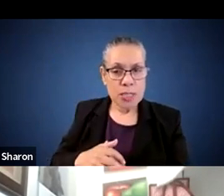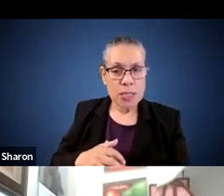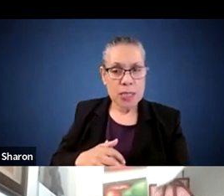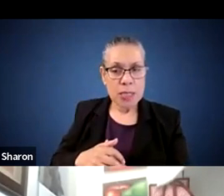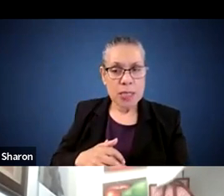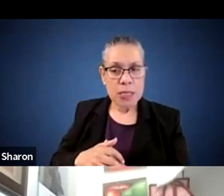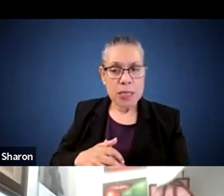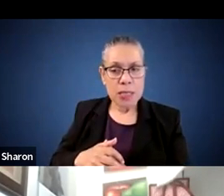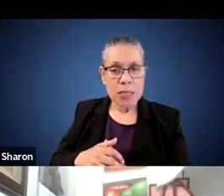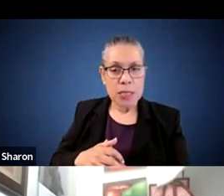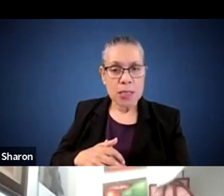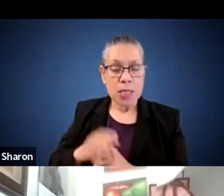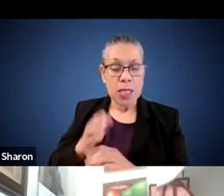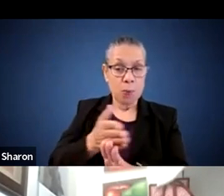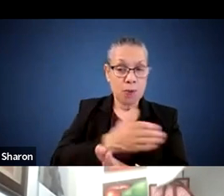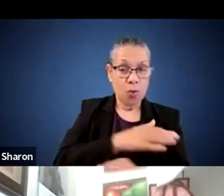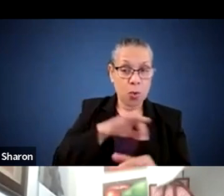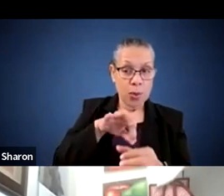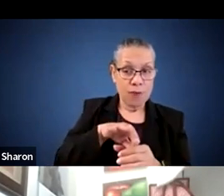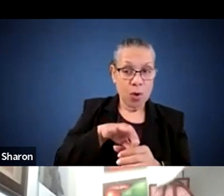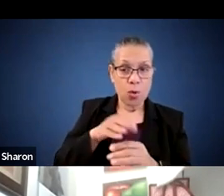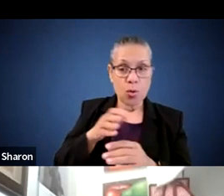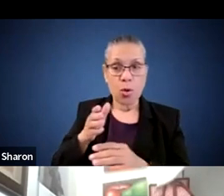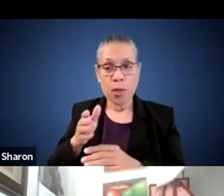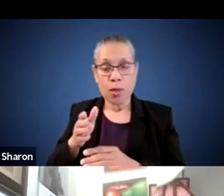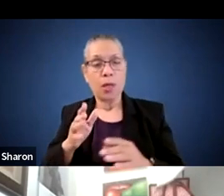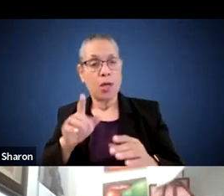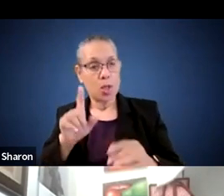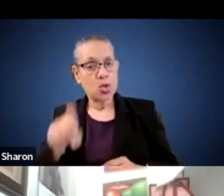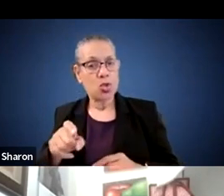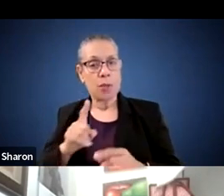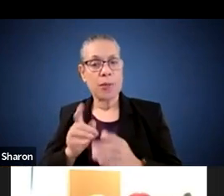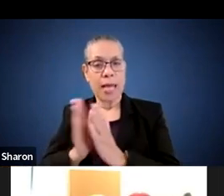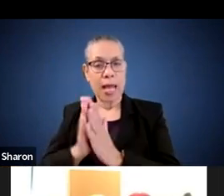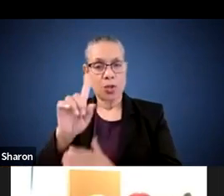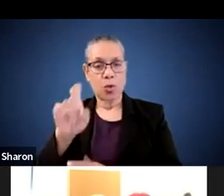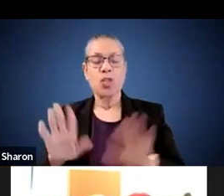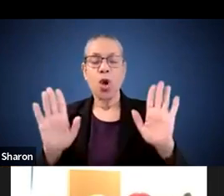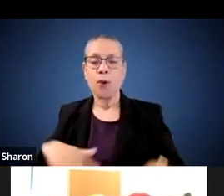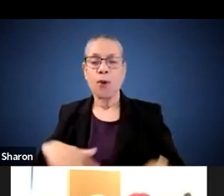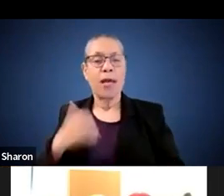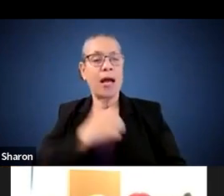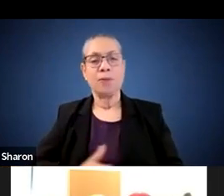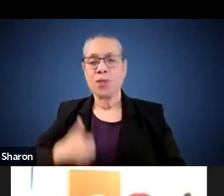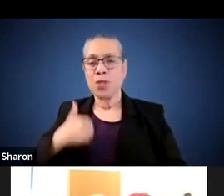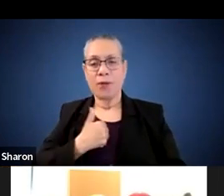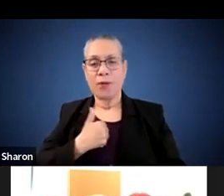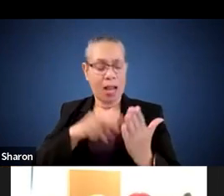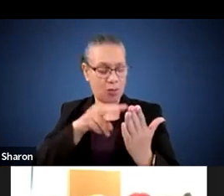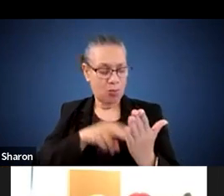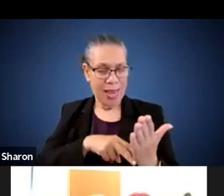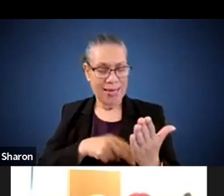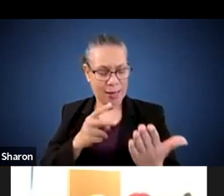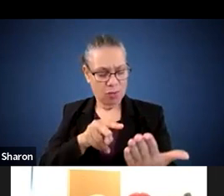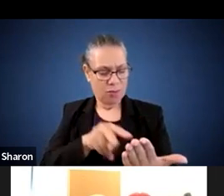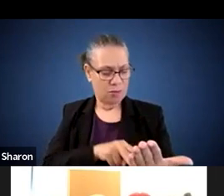package before we vote on it you should be able to yes okay sorry I I just read that I saw that